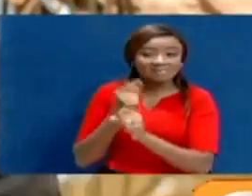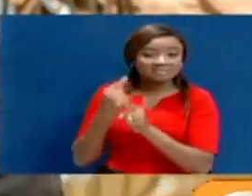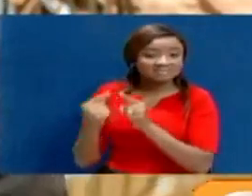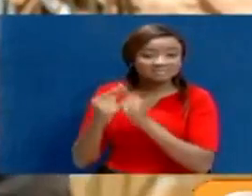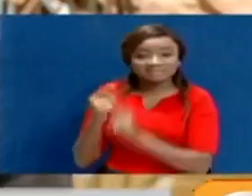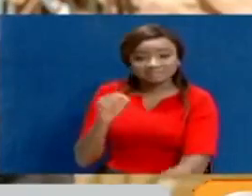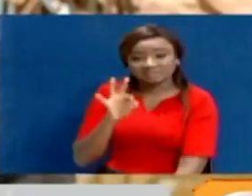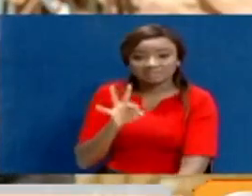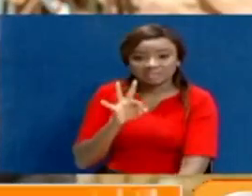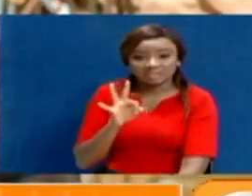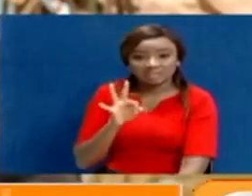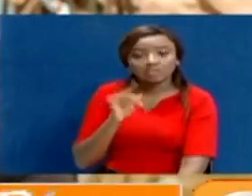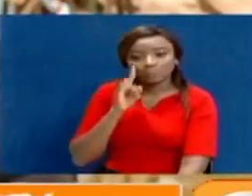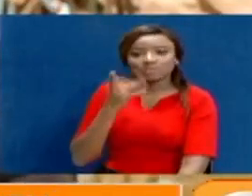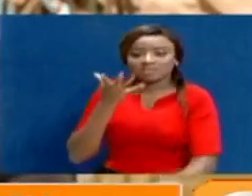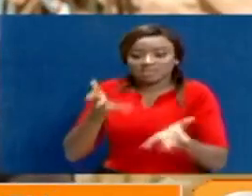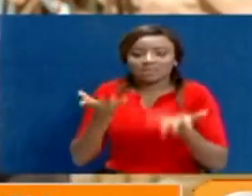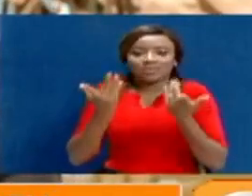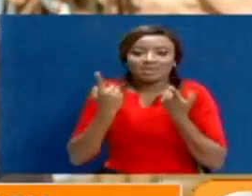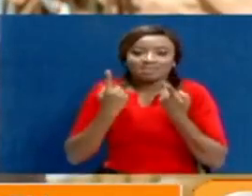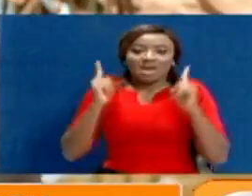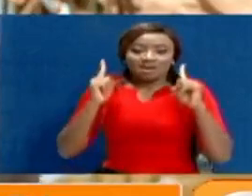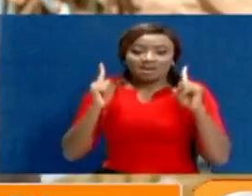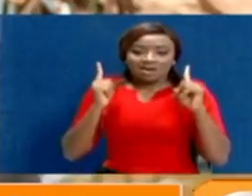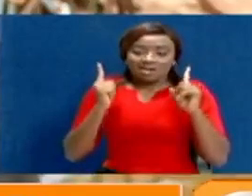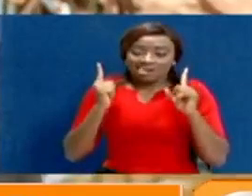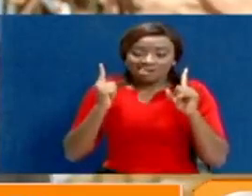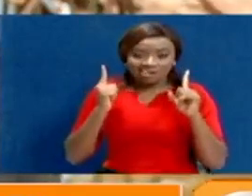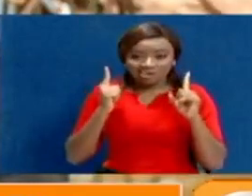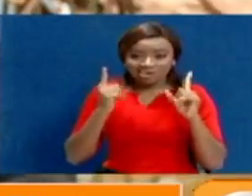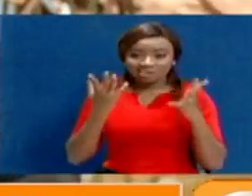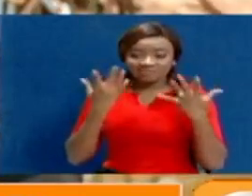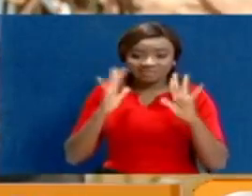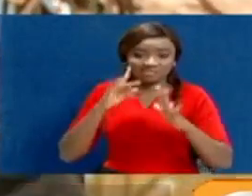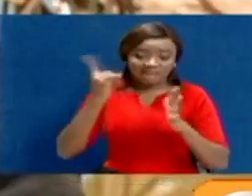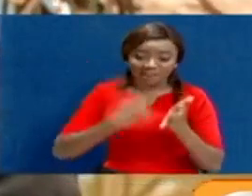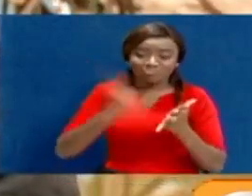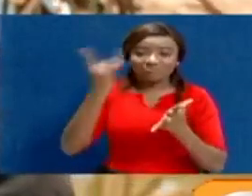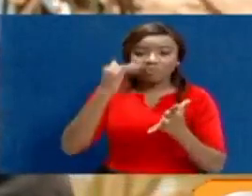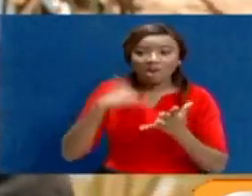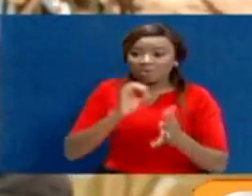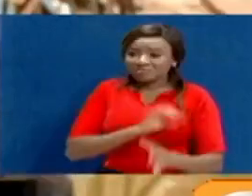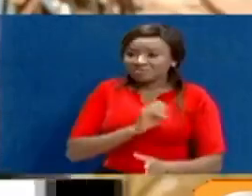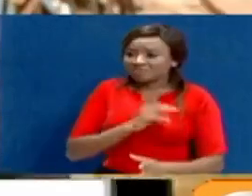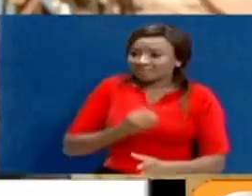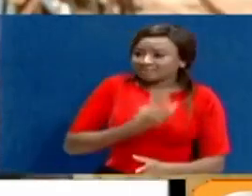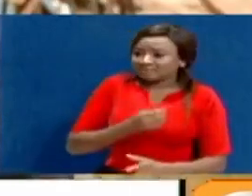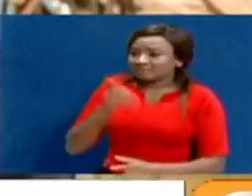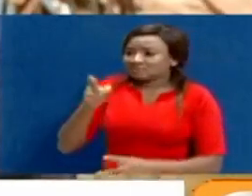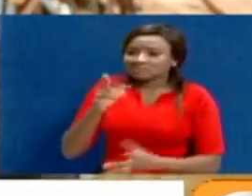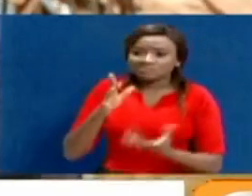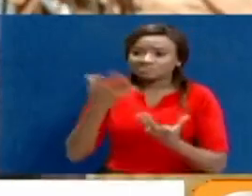tatu, tumeona ya kuwa imefaulu. Kwa sababu tumekuwa na kiwewe kabisa kuona labda wale wanyama watesangamia ndani ya